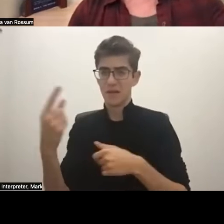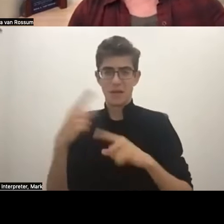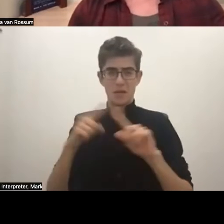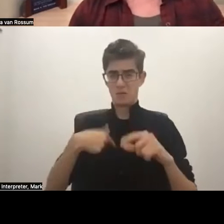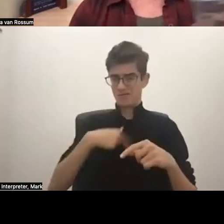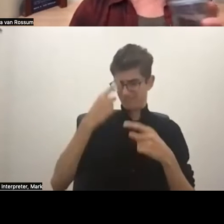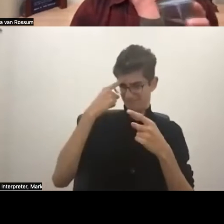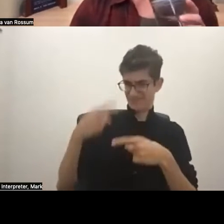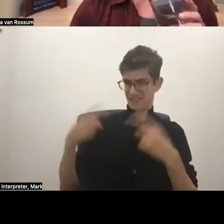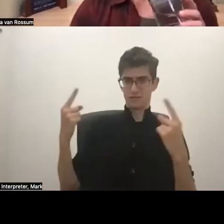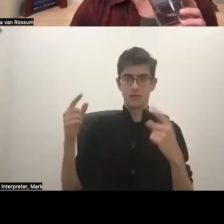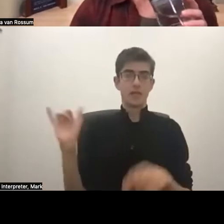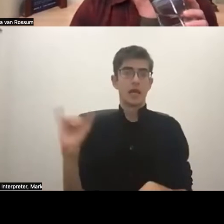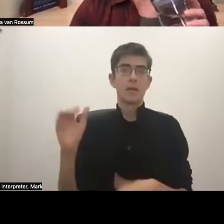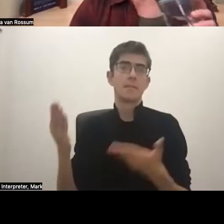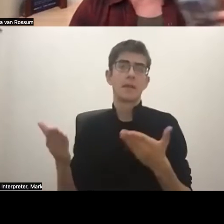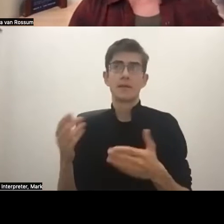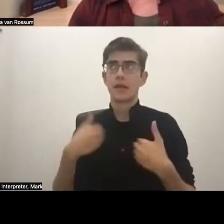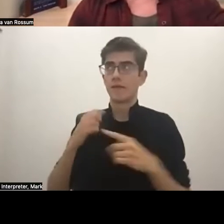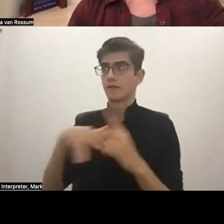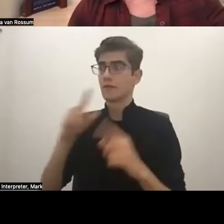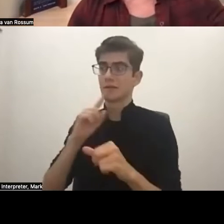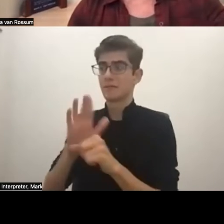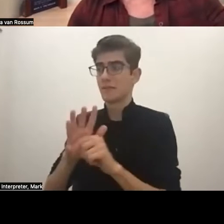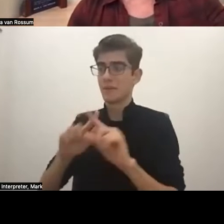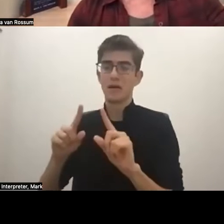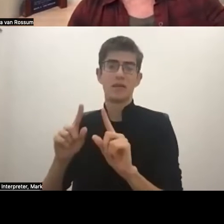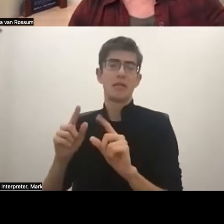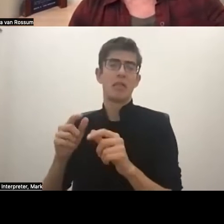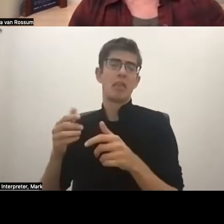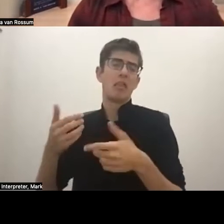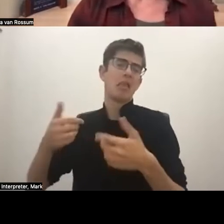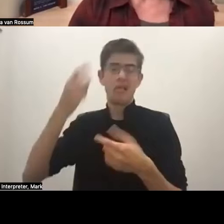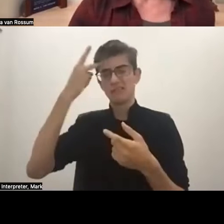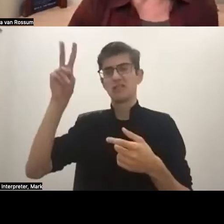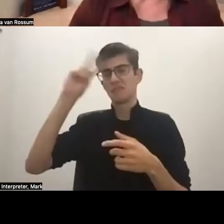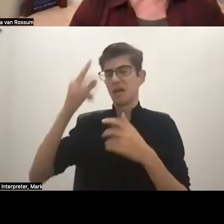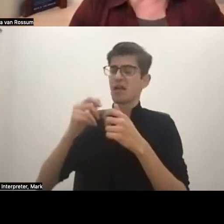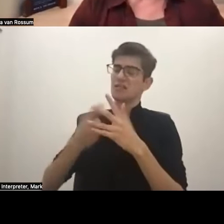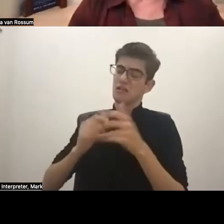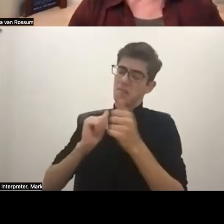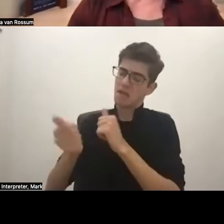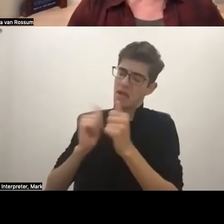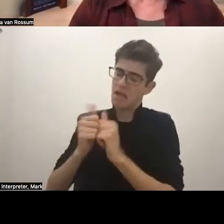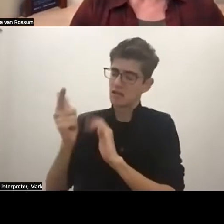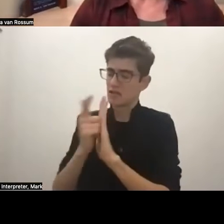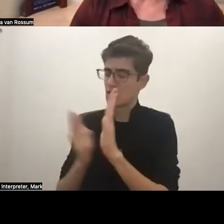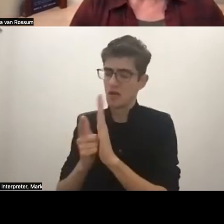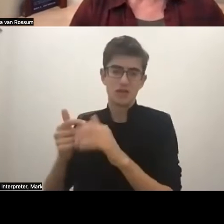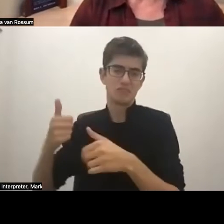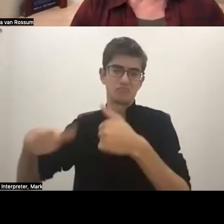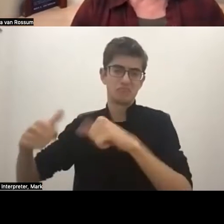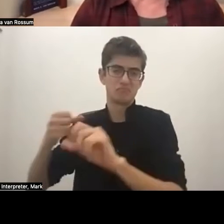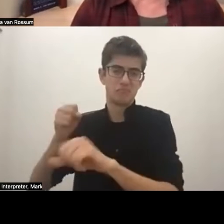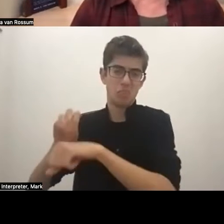suddenly renege on its environmental commitments and start to pass environmentally harmful bills, advocates could use